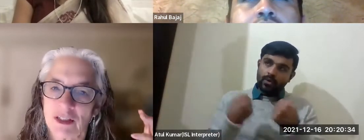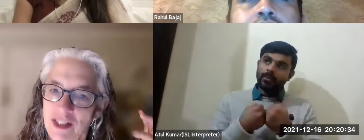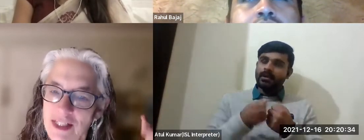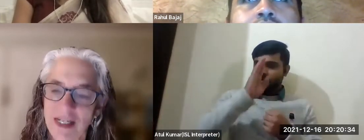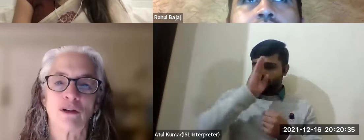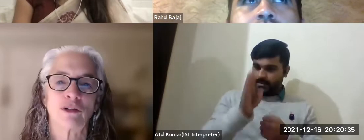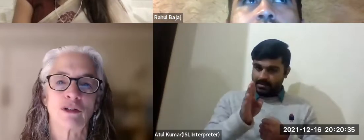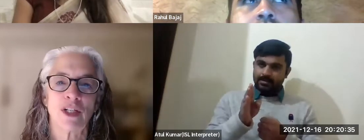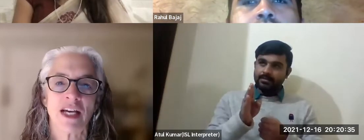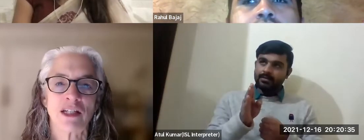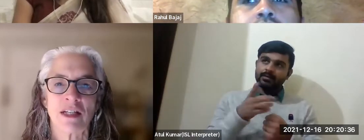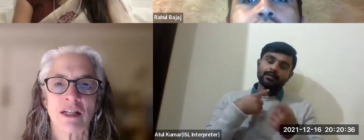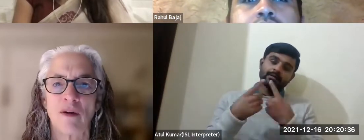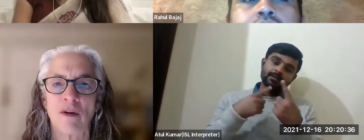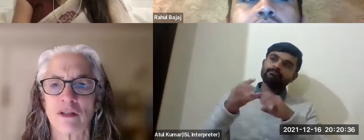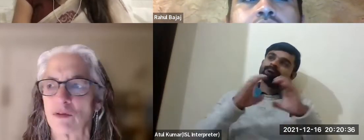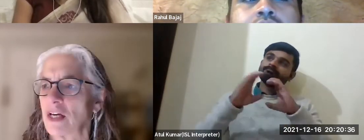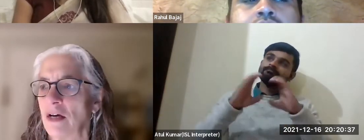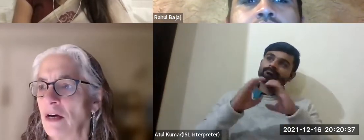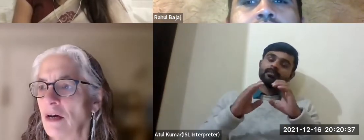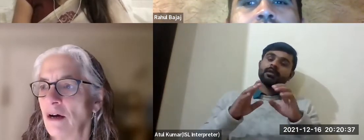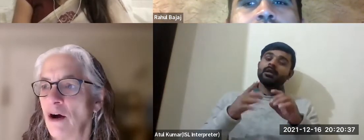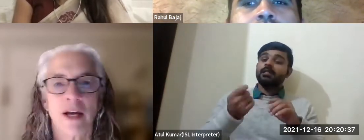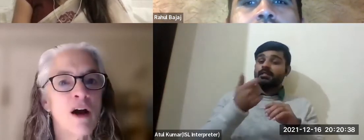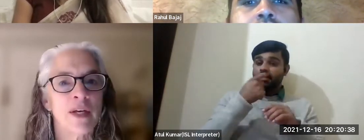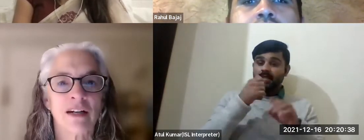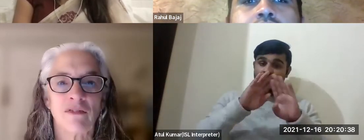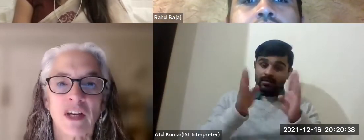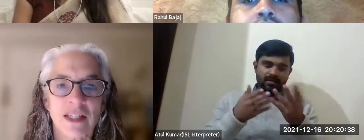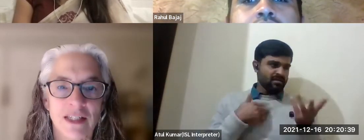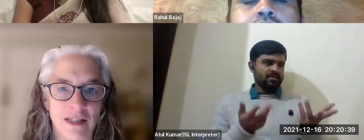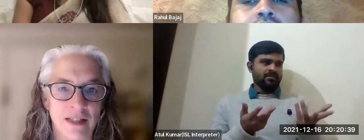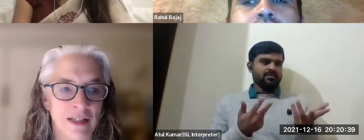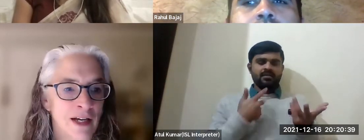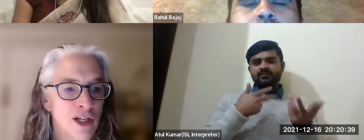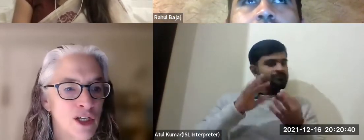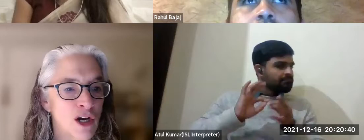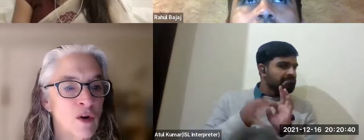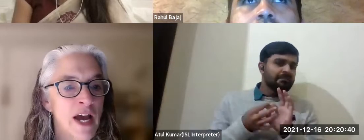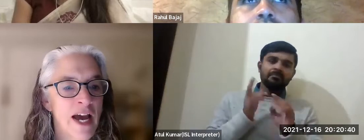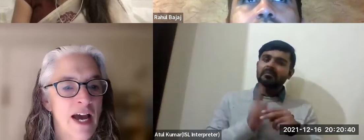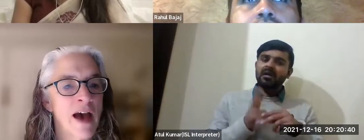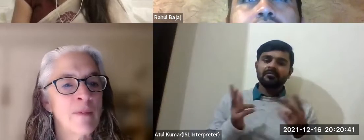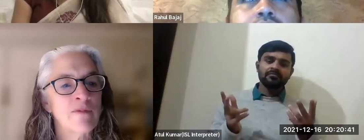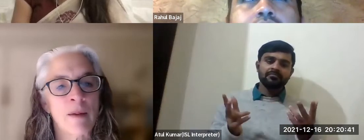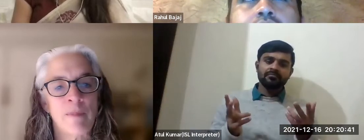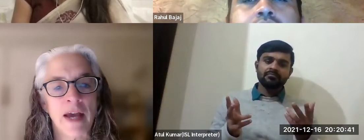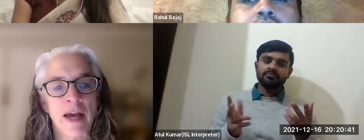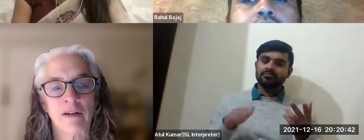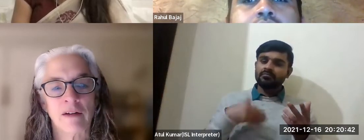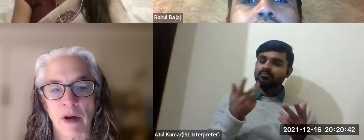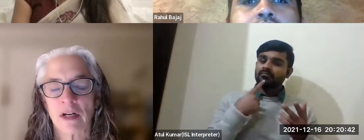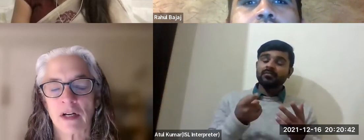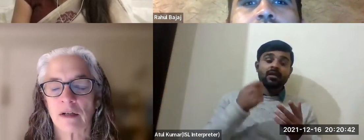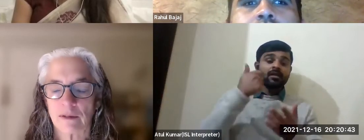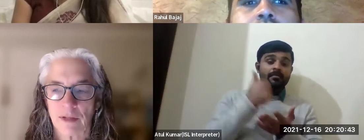straightforward stakeholder communication, these pharmacists were like, oh my God, we got to fix this, you Yeah. know? And that Bank